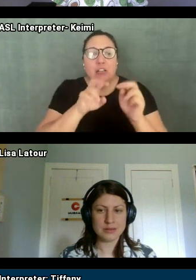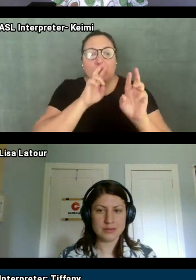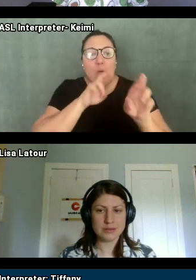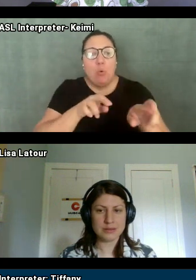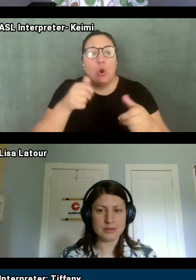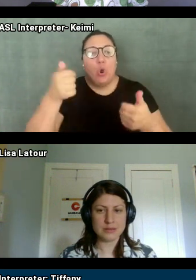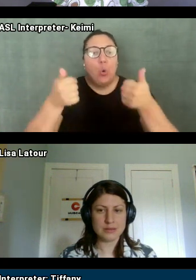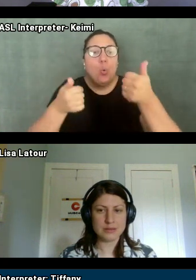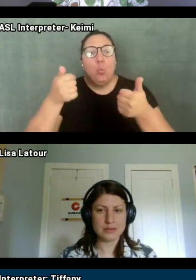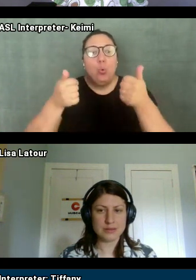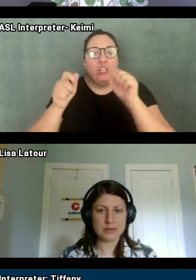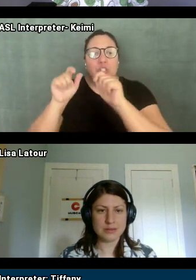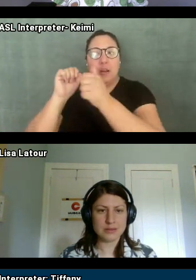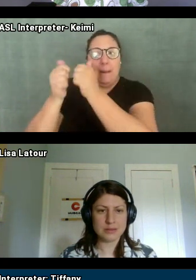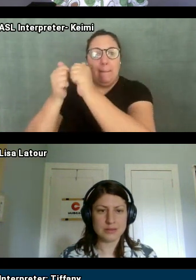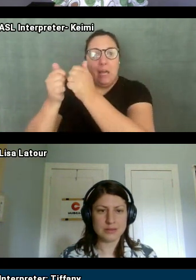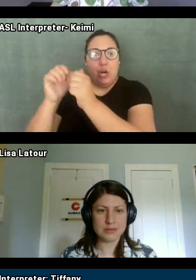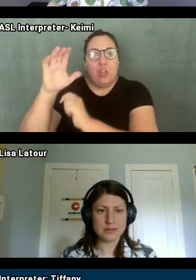we're losing these deals to.